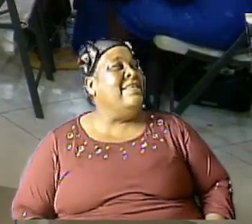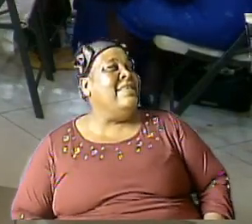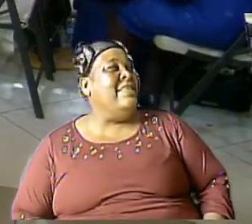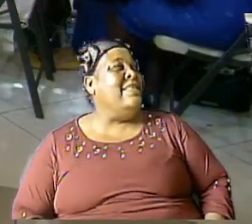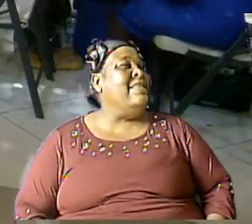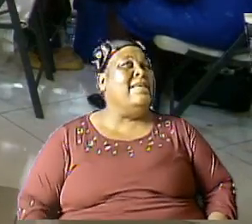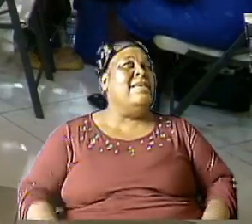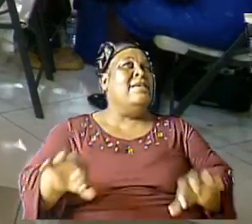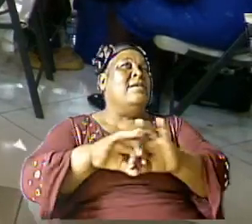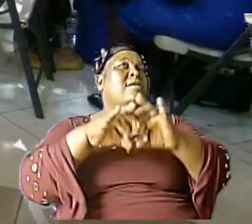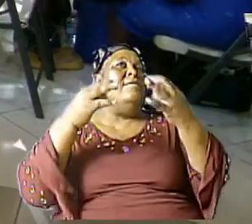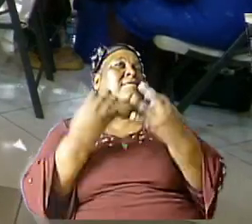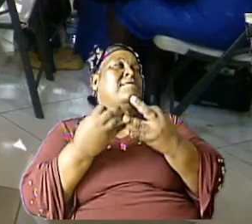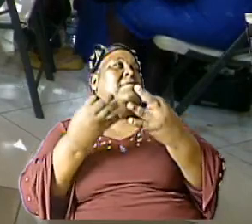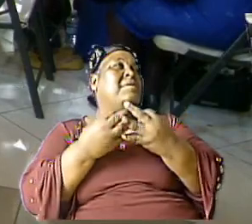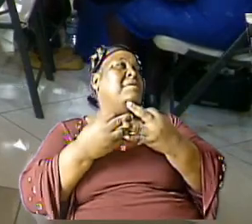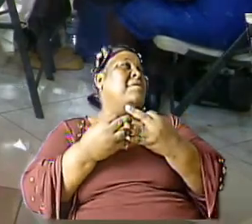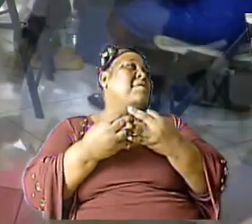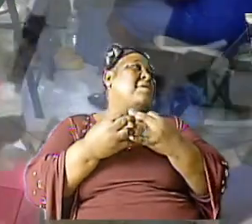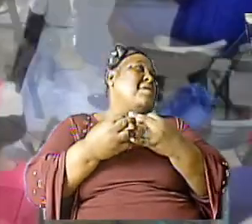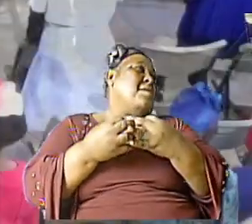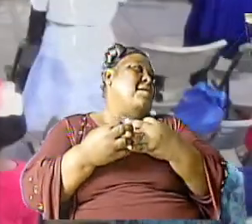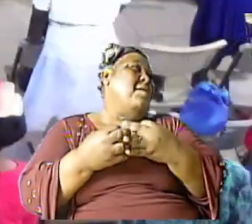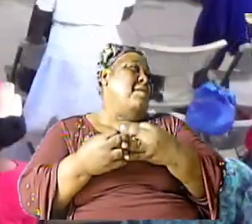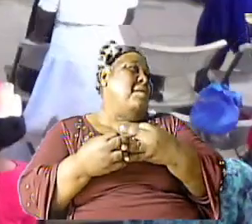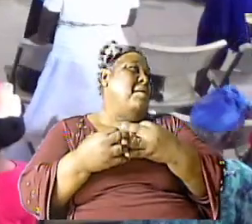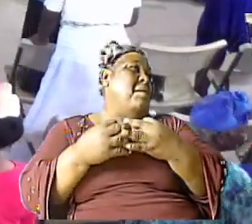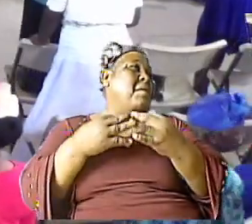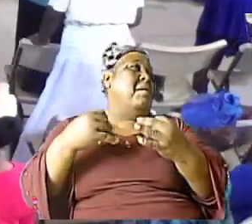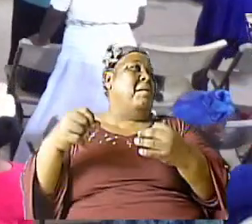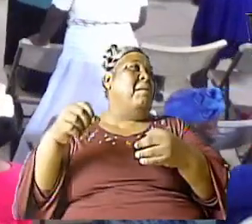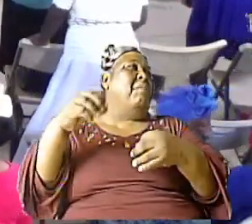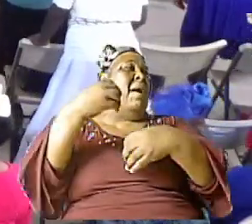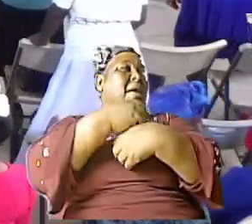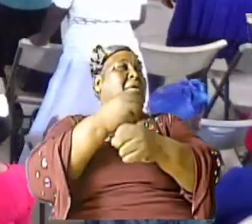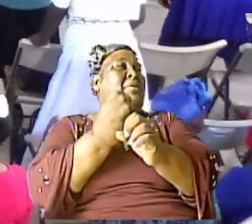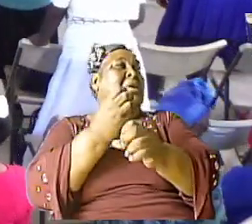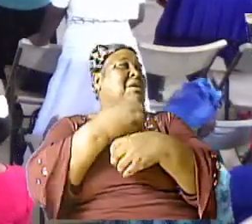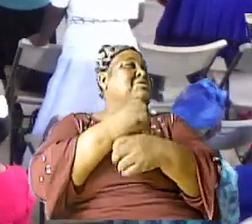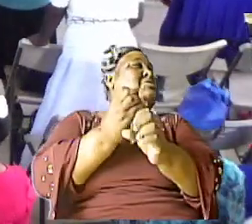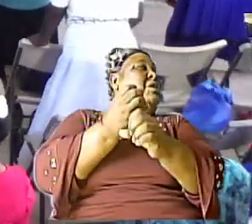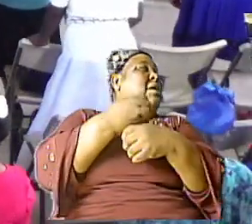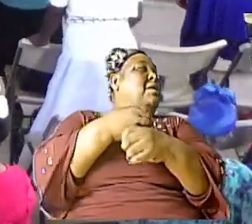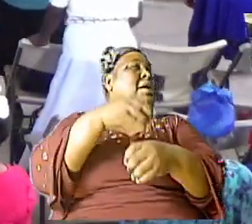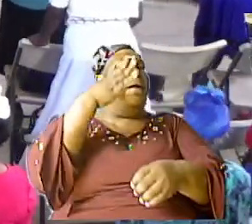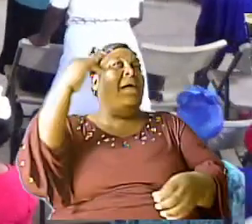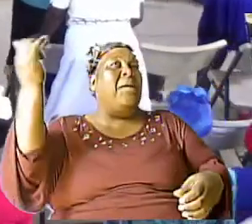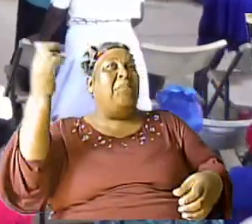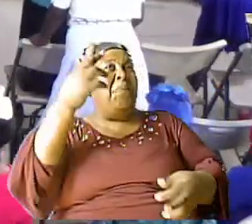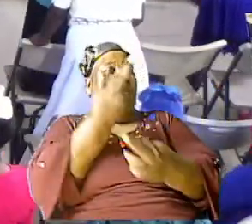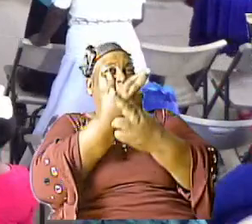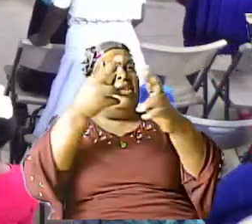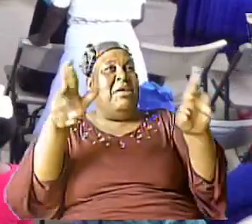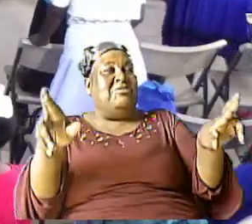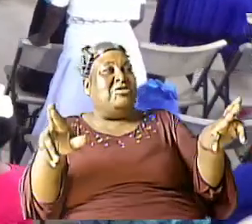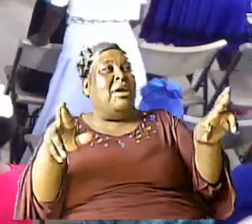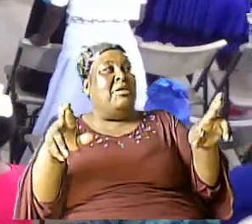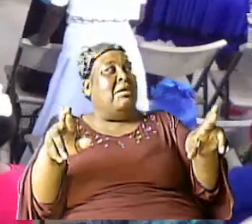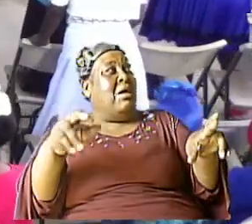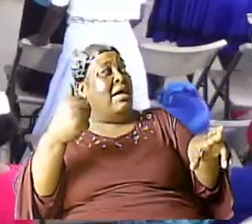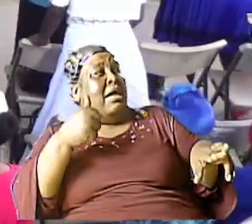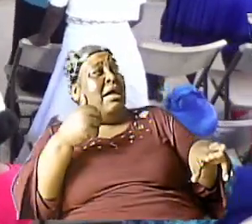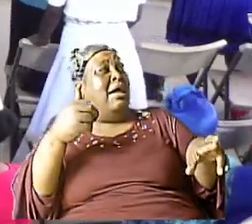still family by creation. Amen. And the others, we are family by redemption. But in any way that we take